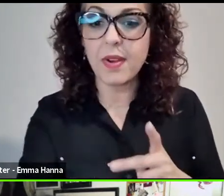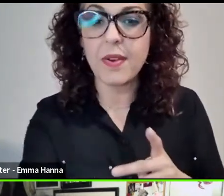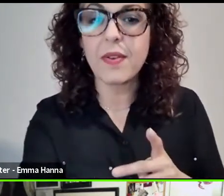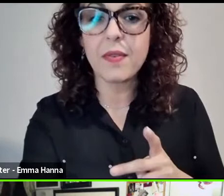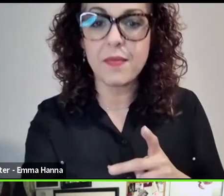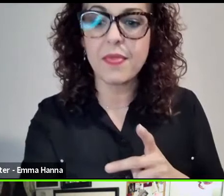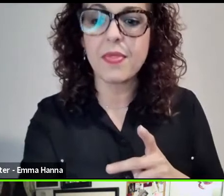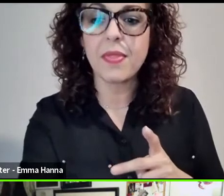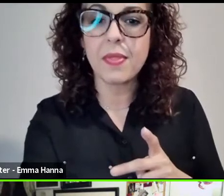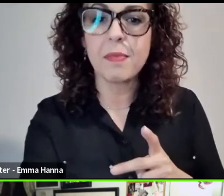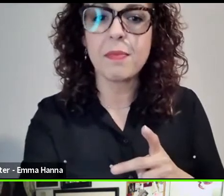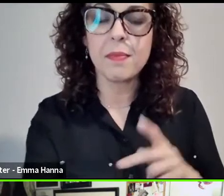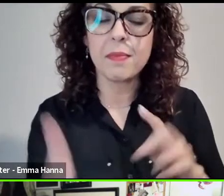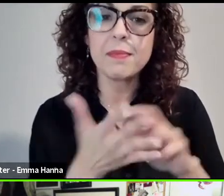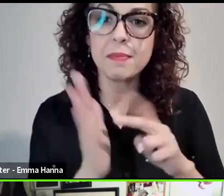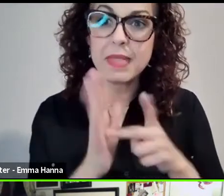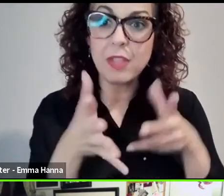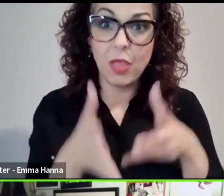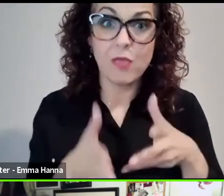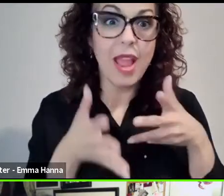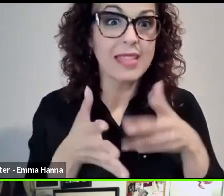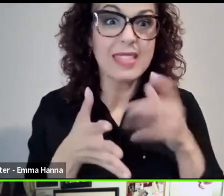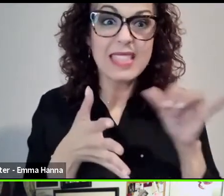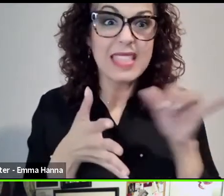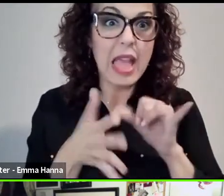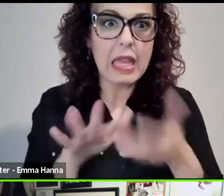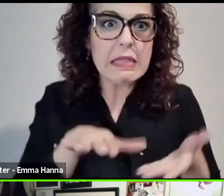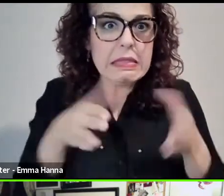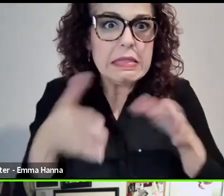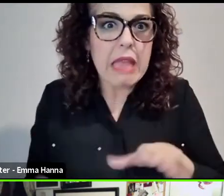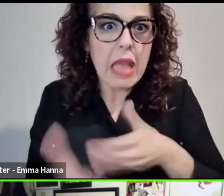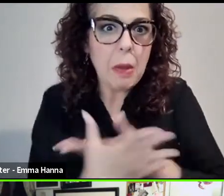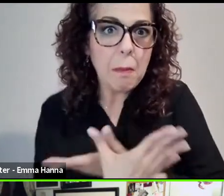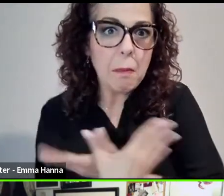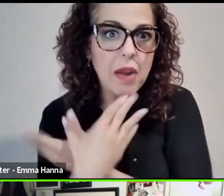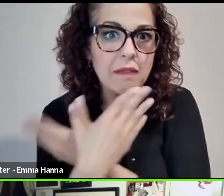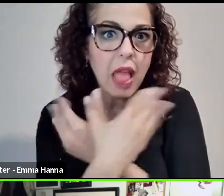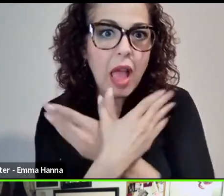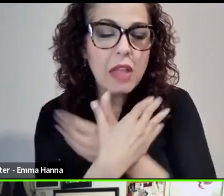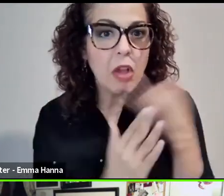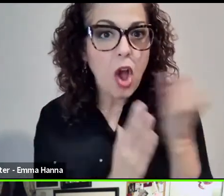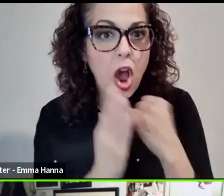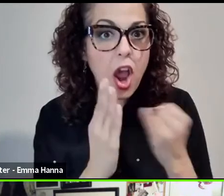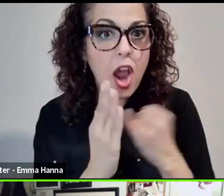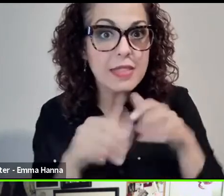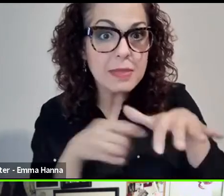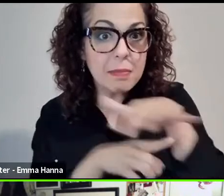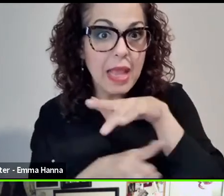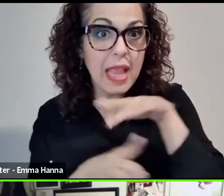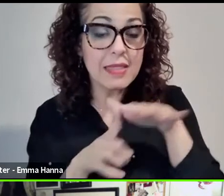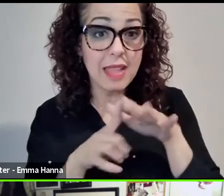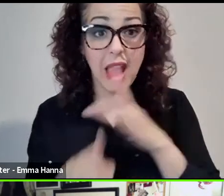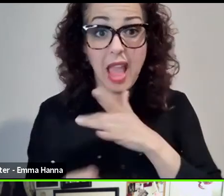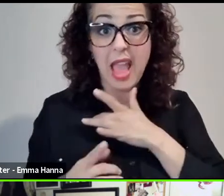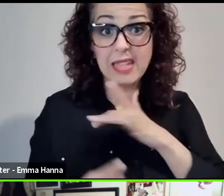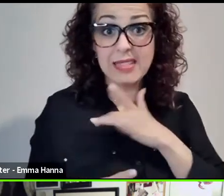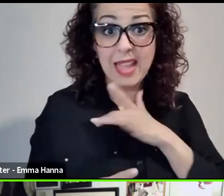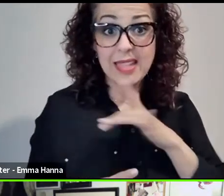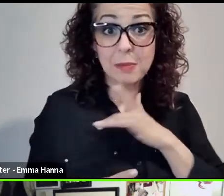art. You know, art needs to be like a dead butterfly, right, in the art space. So I tend to be a believer that art should be